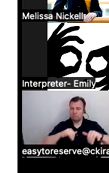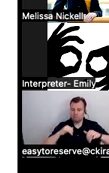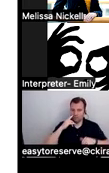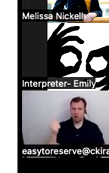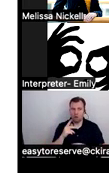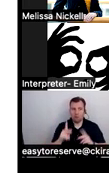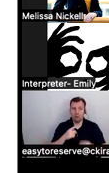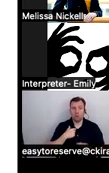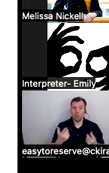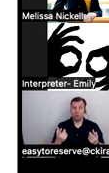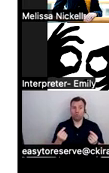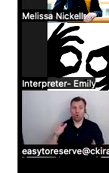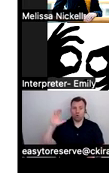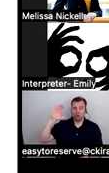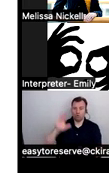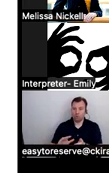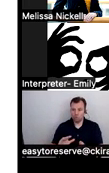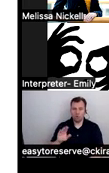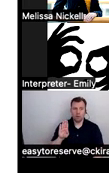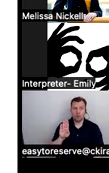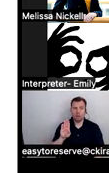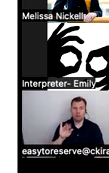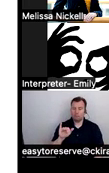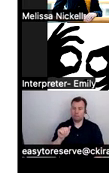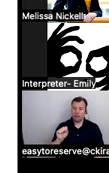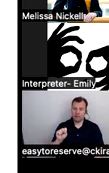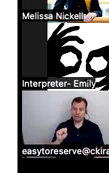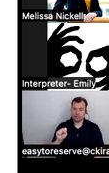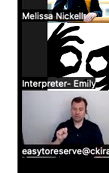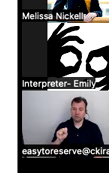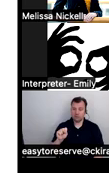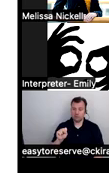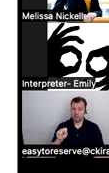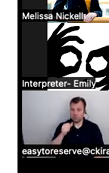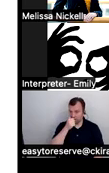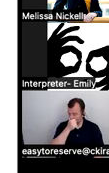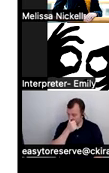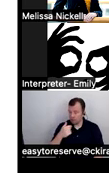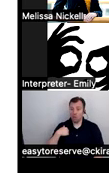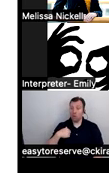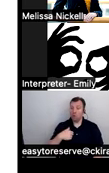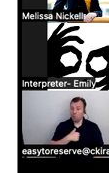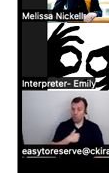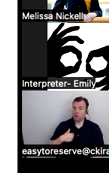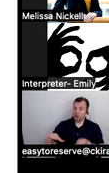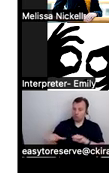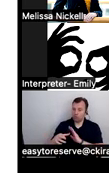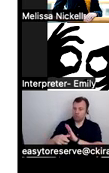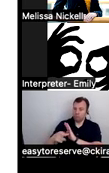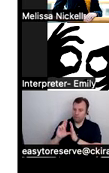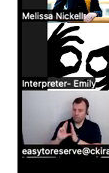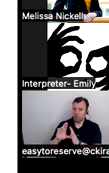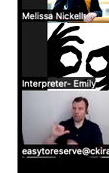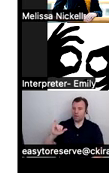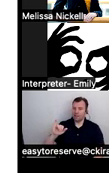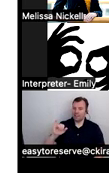NIH is doing is trying to reduce bias, okay? So all NIH reviewers are now required to take what are called reviewer integrity training, as